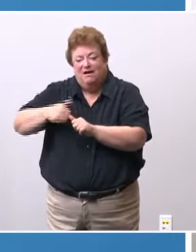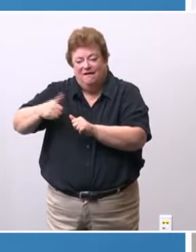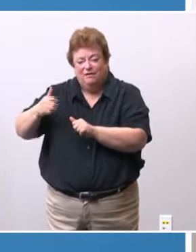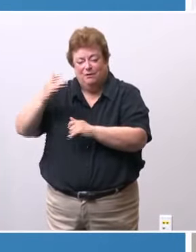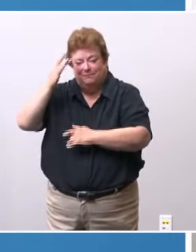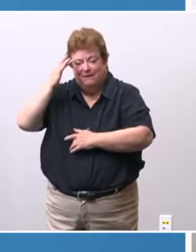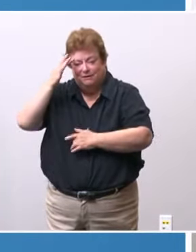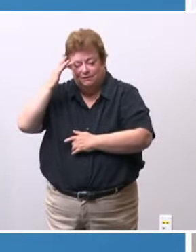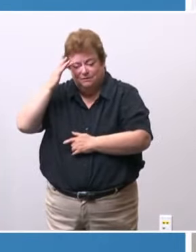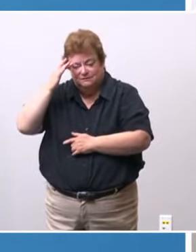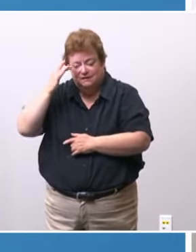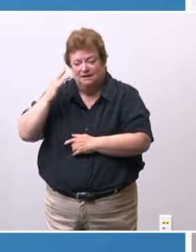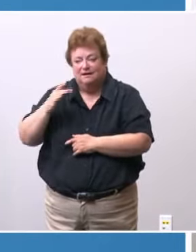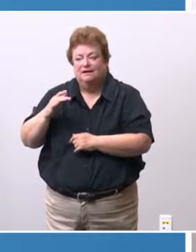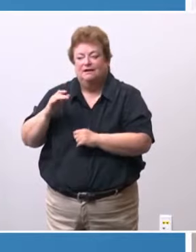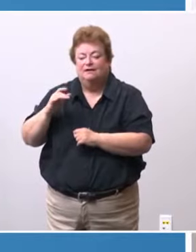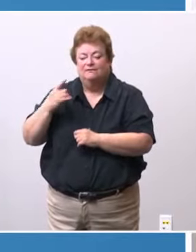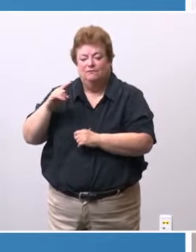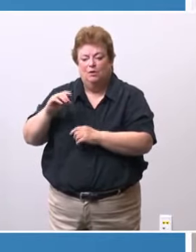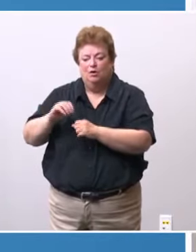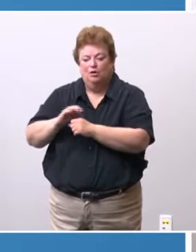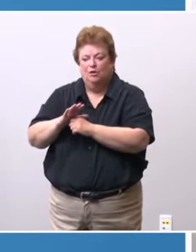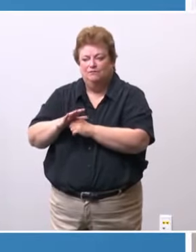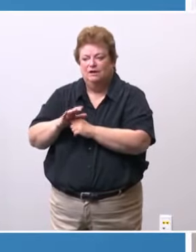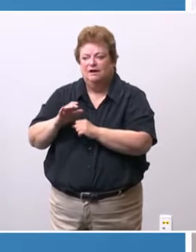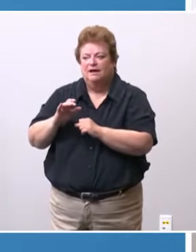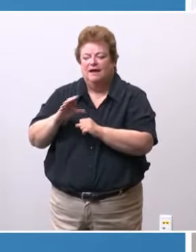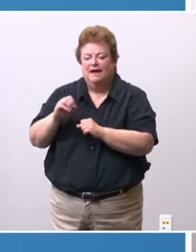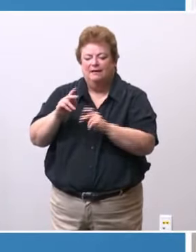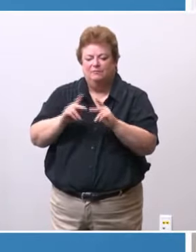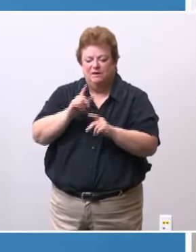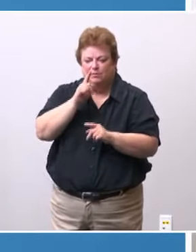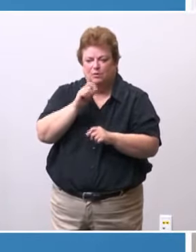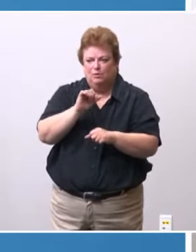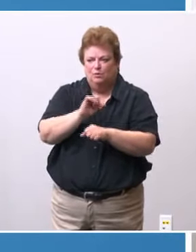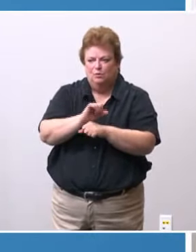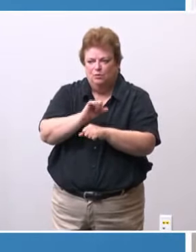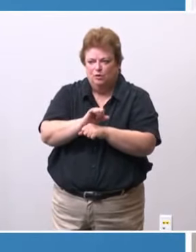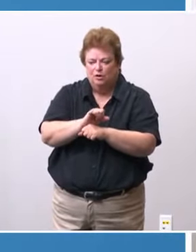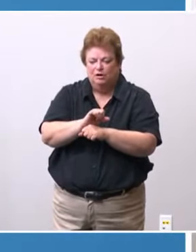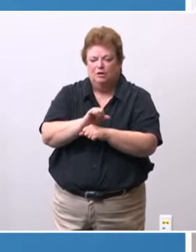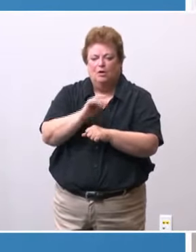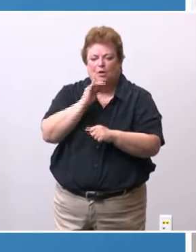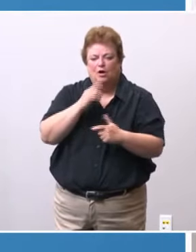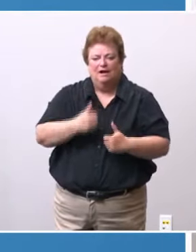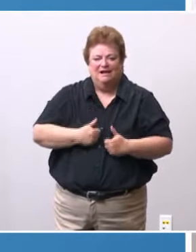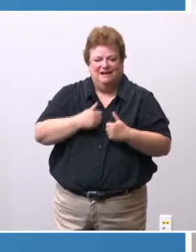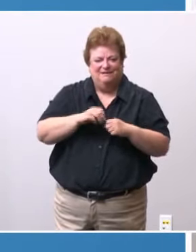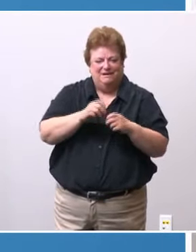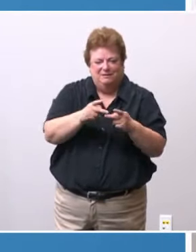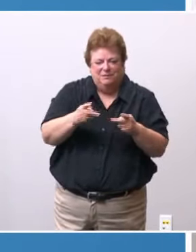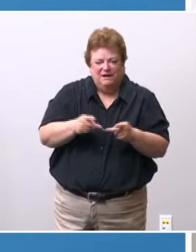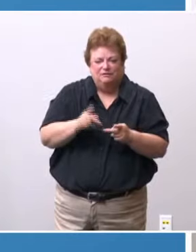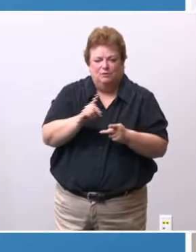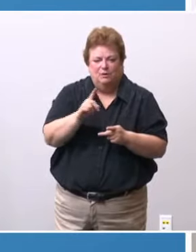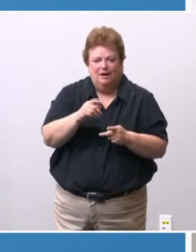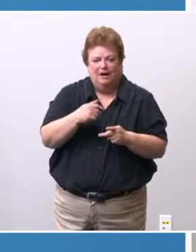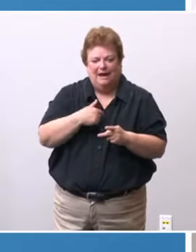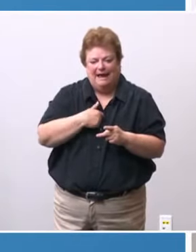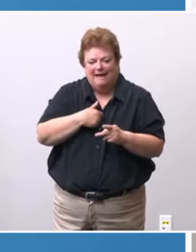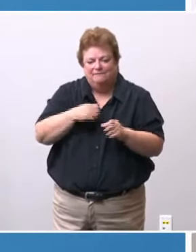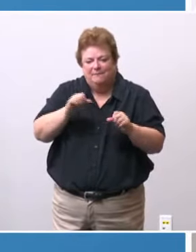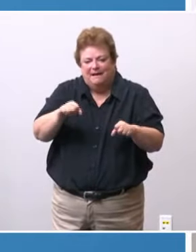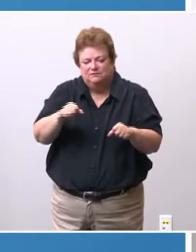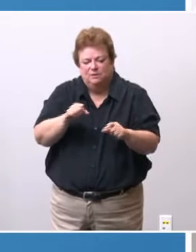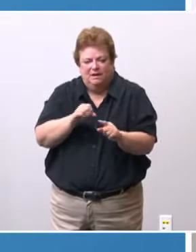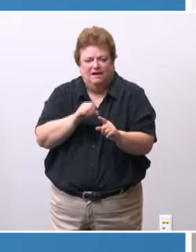of severe outcomes for COVID-19, and people who work for or live in a setting where they have increased exposure